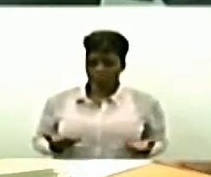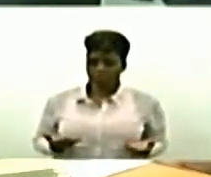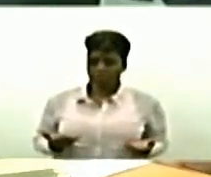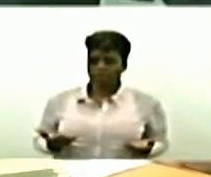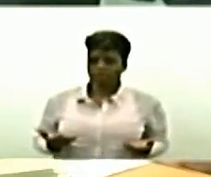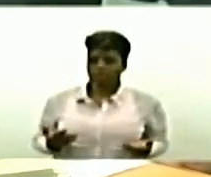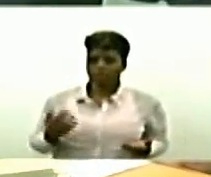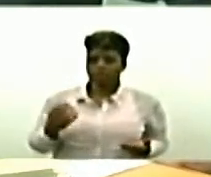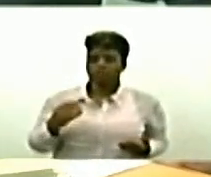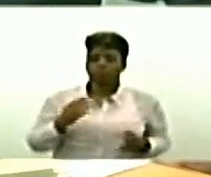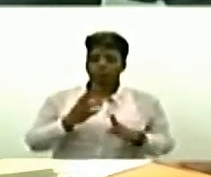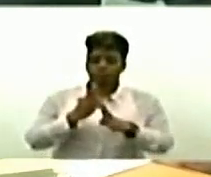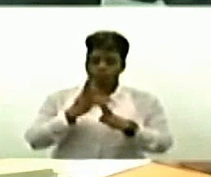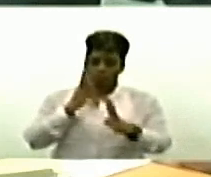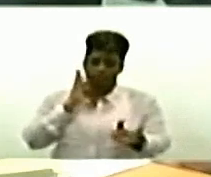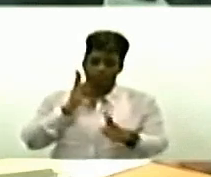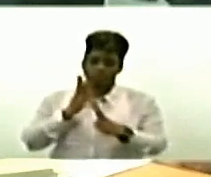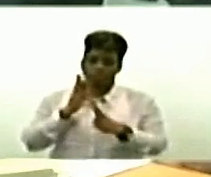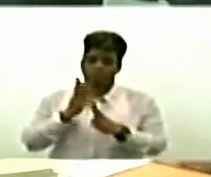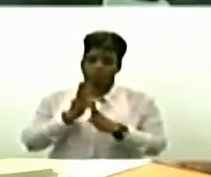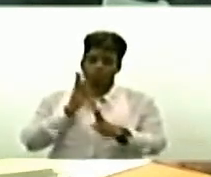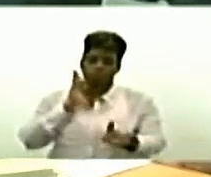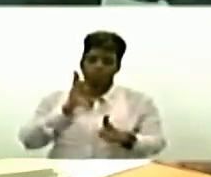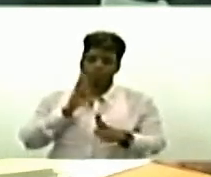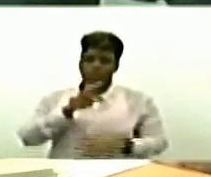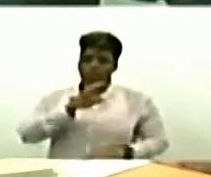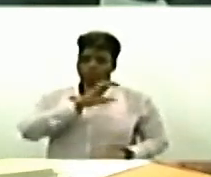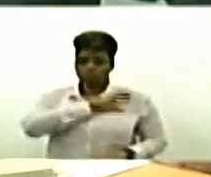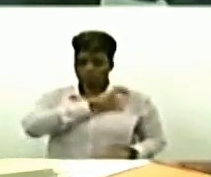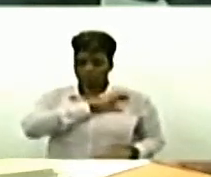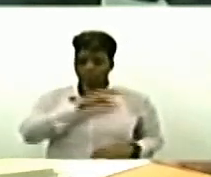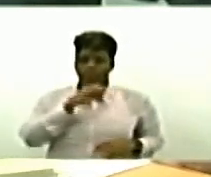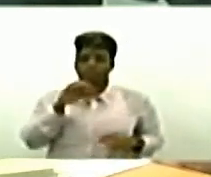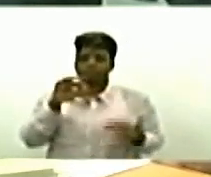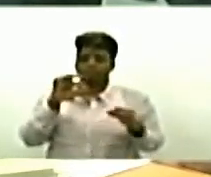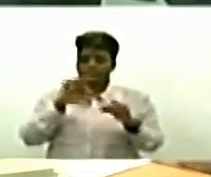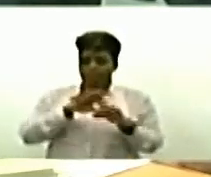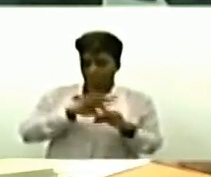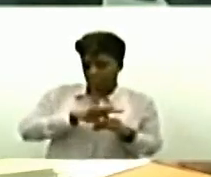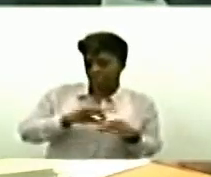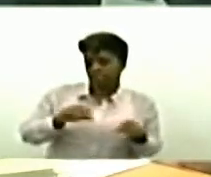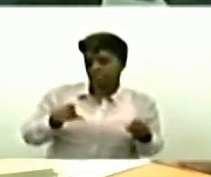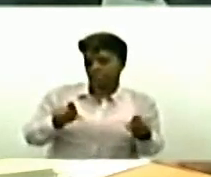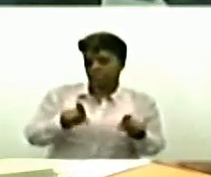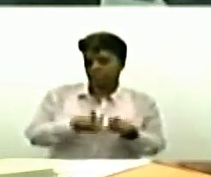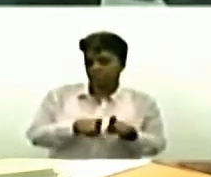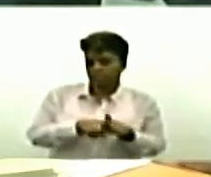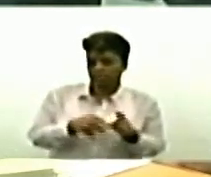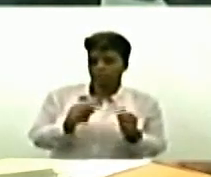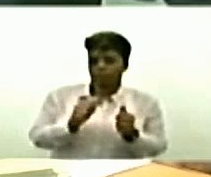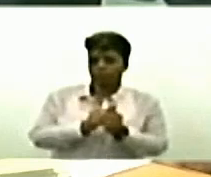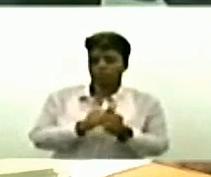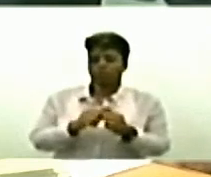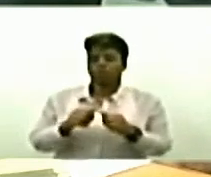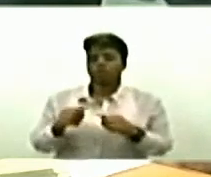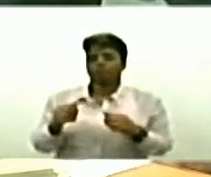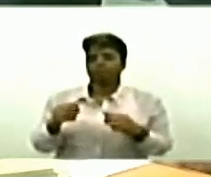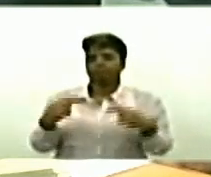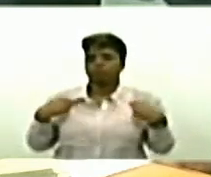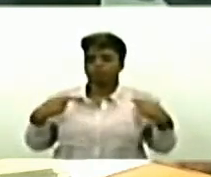fit in with that convention in terms of those uniform distinctions that